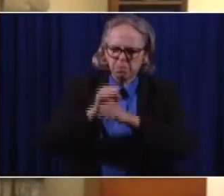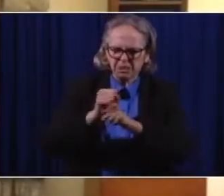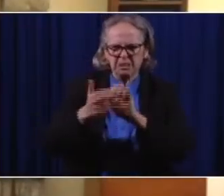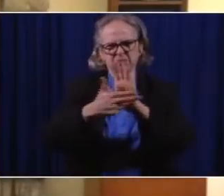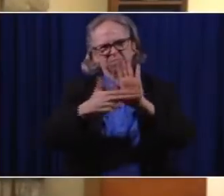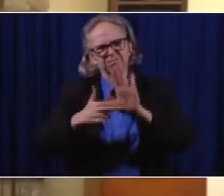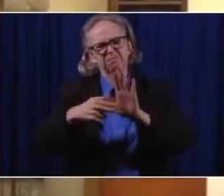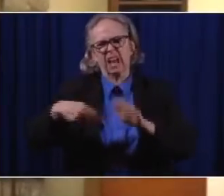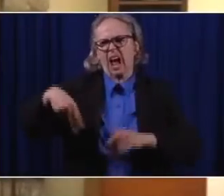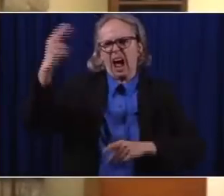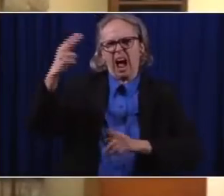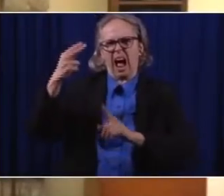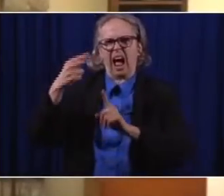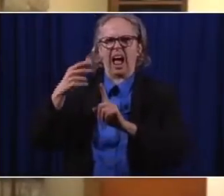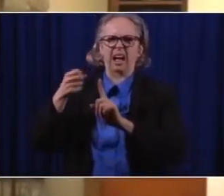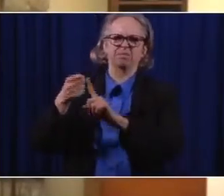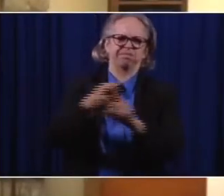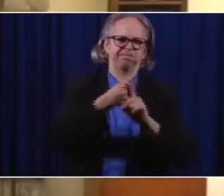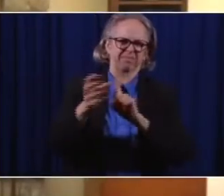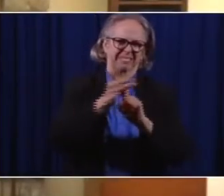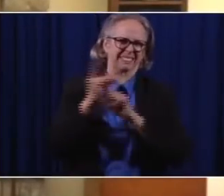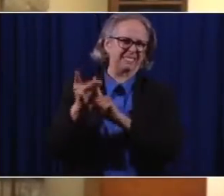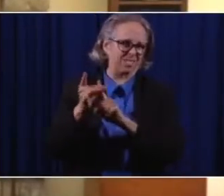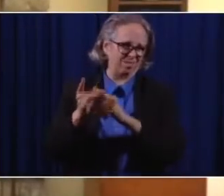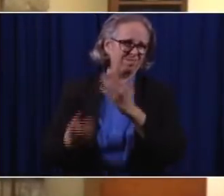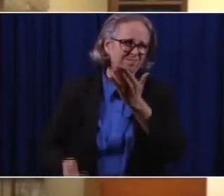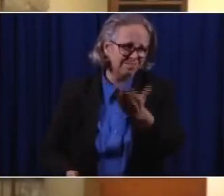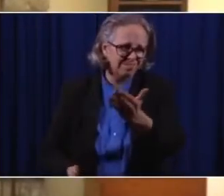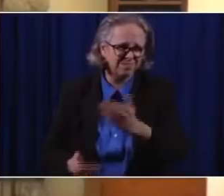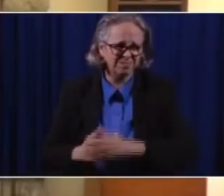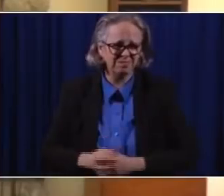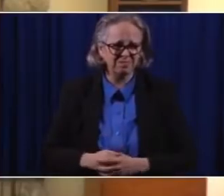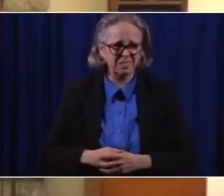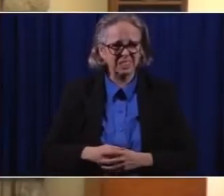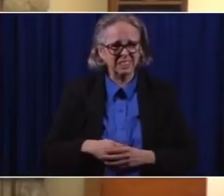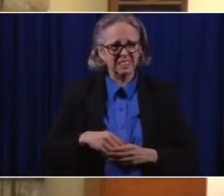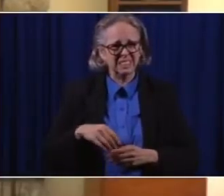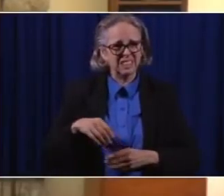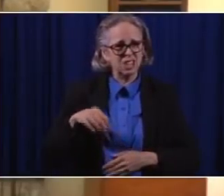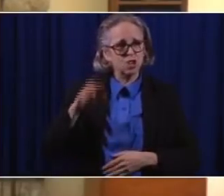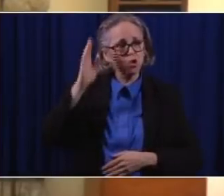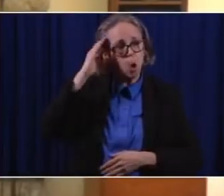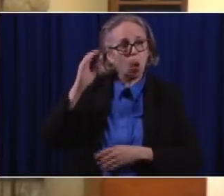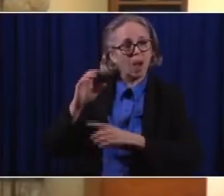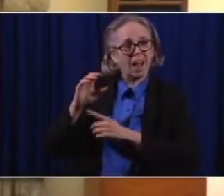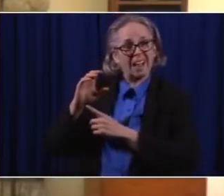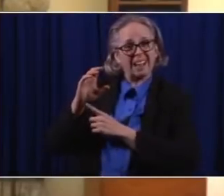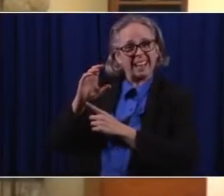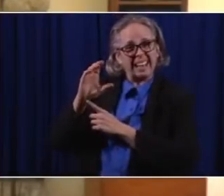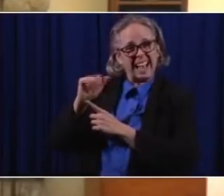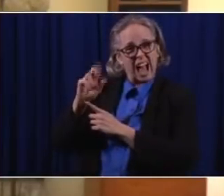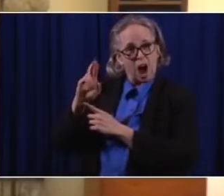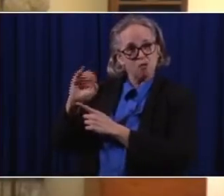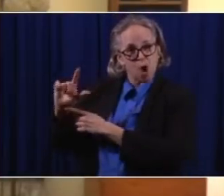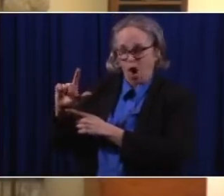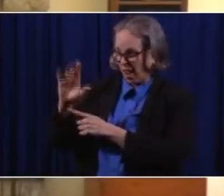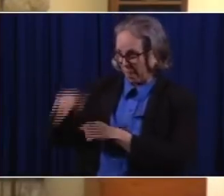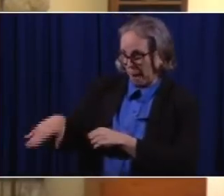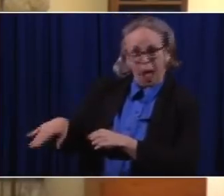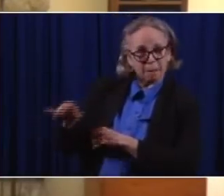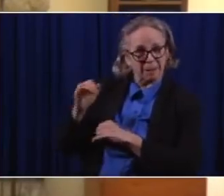back down here to the bottom, Carroll County, even Carroll County at the lowest number is almost 2